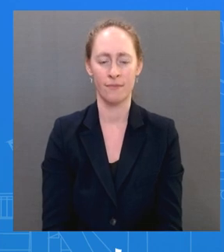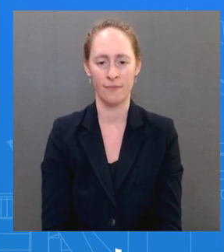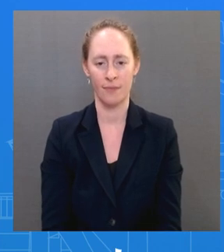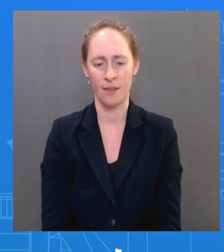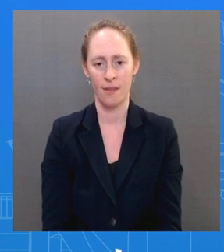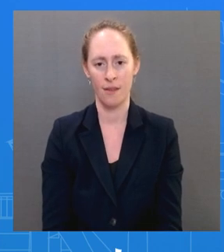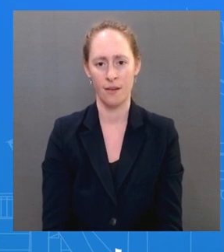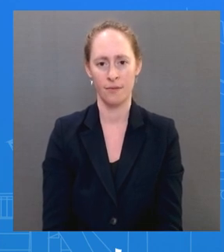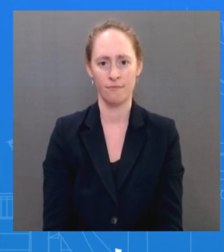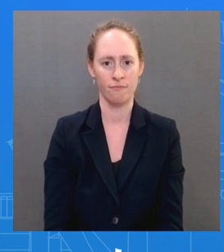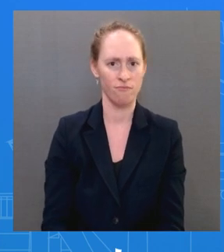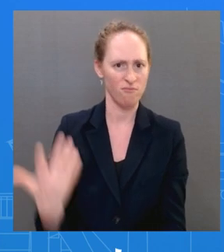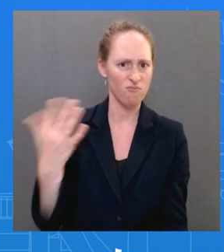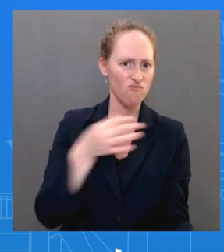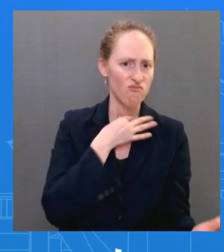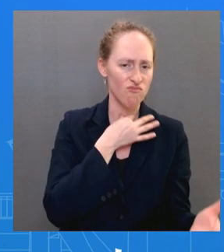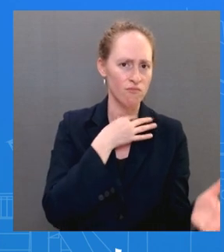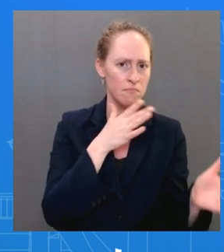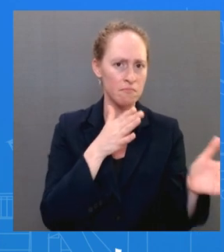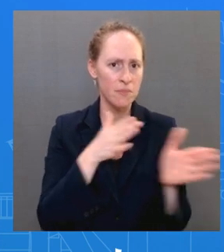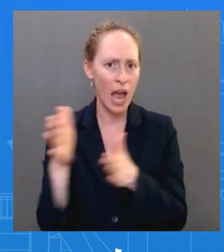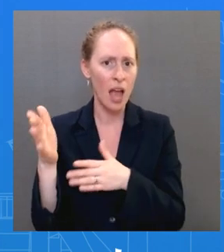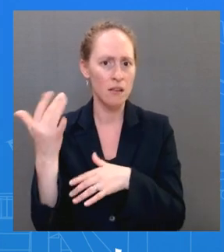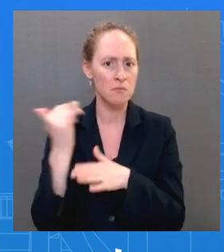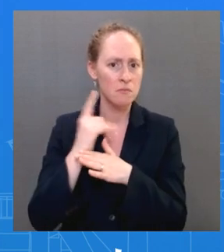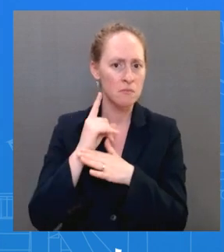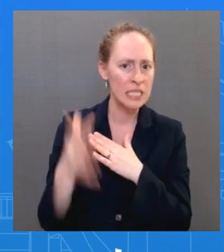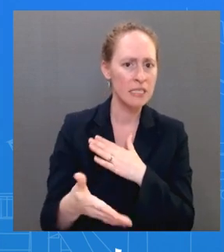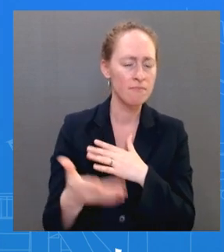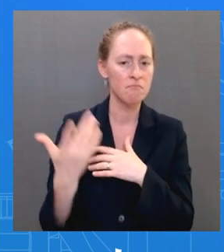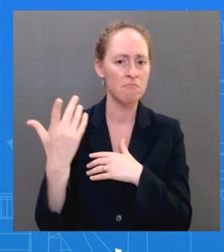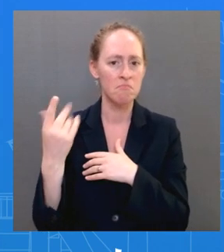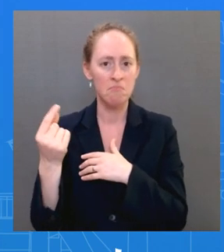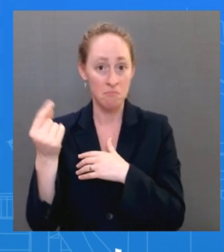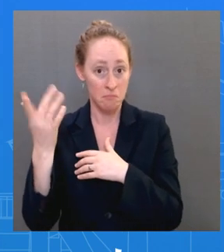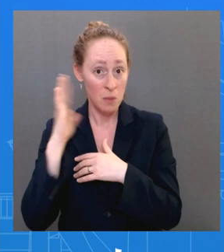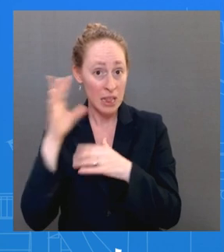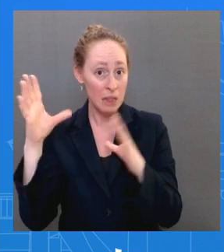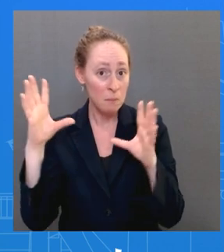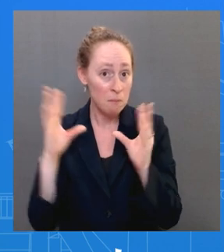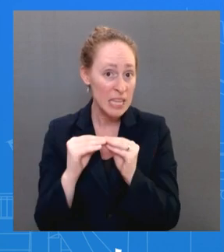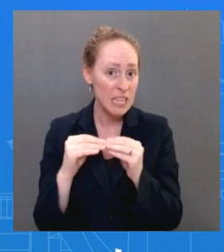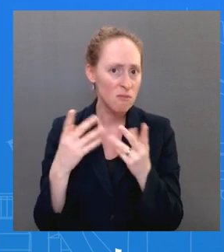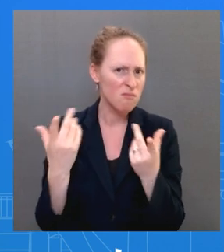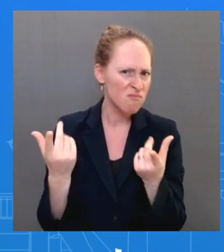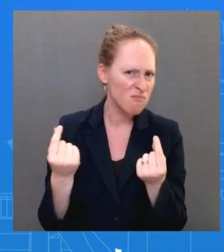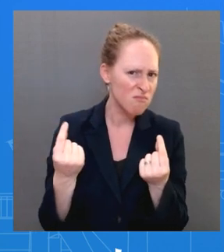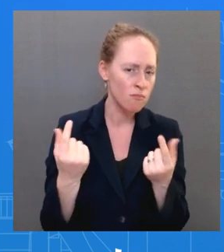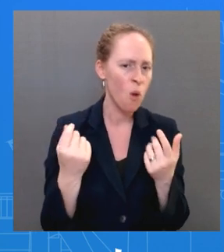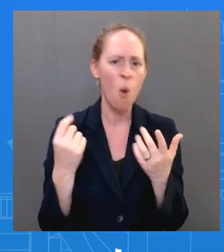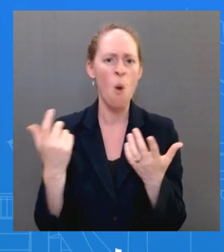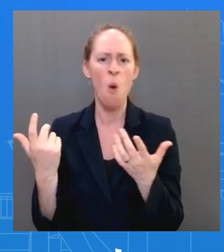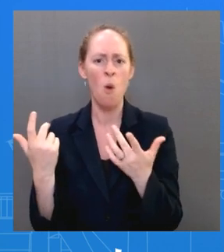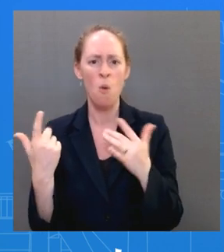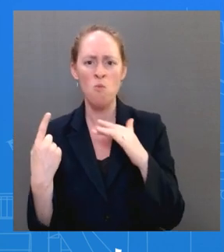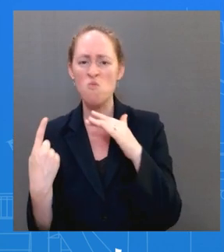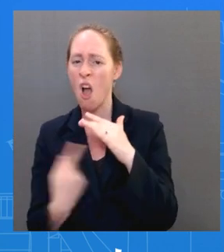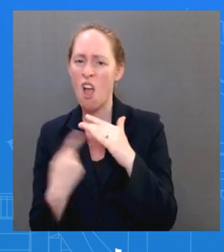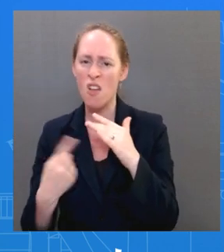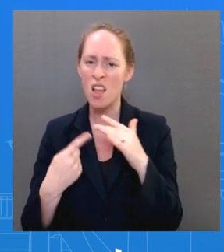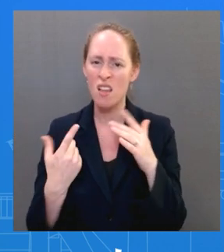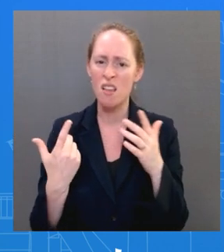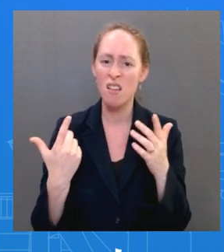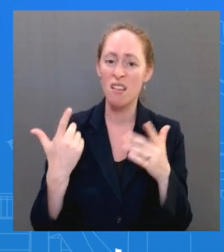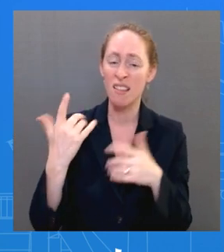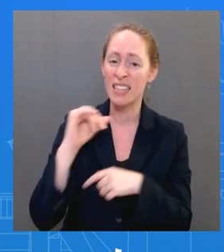or is it the expectation he'll just watch TV? Well, it's a similar question that I just got. Right now, we're going to what we commit to